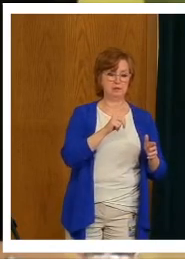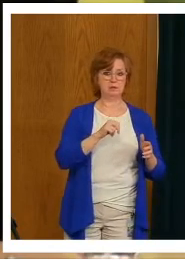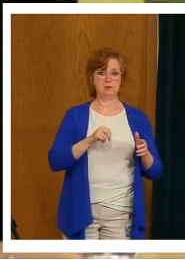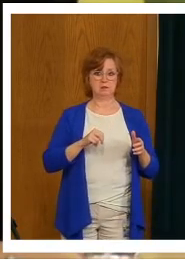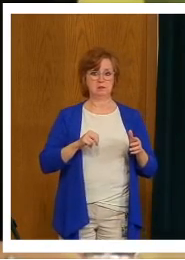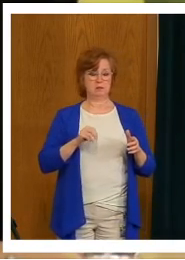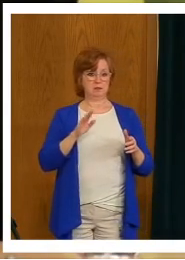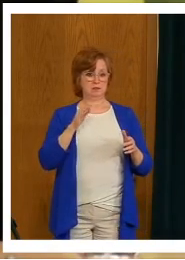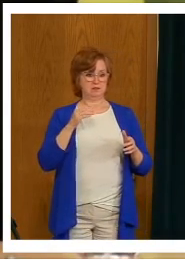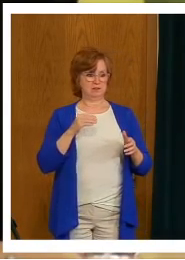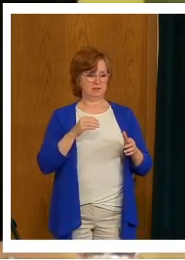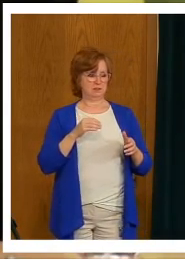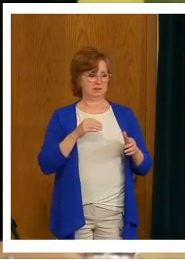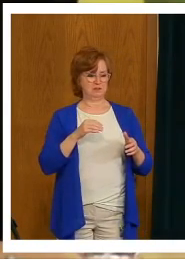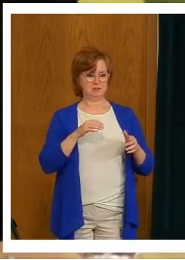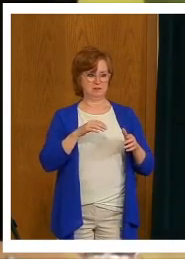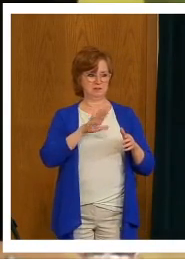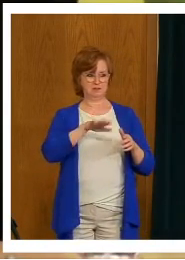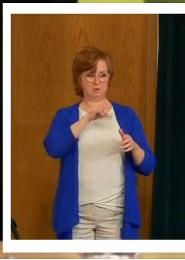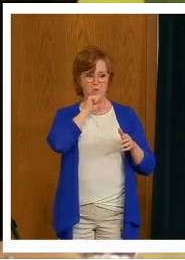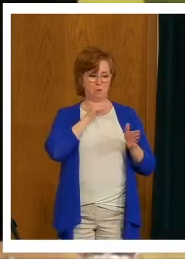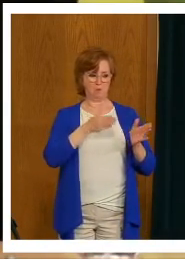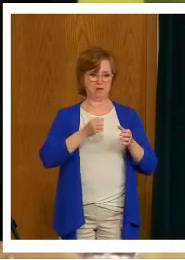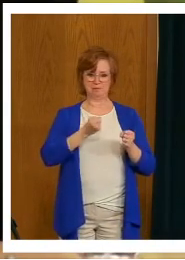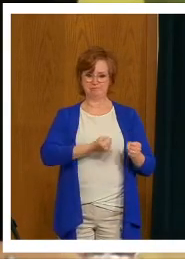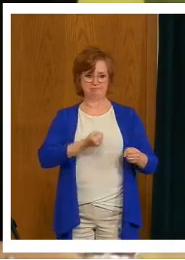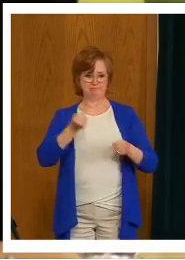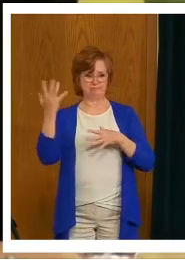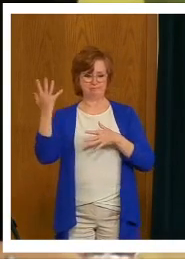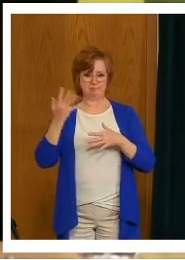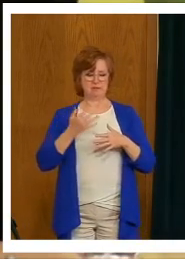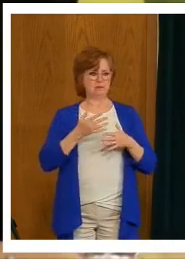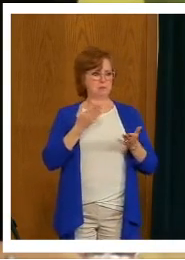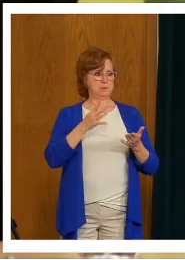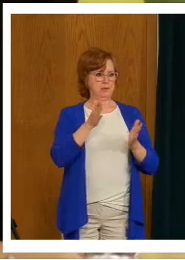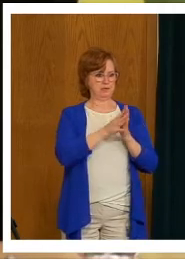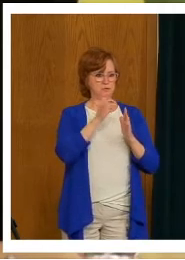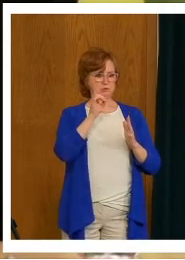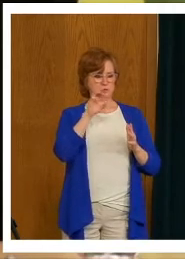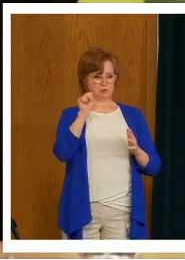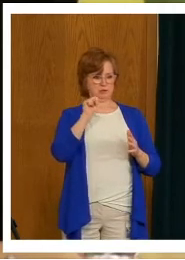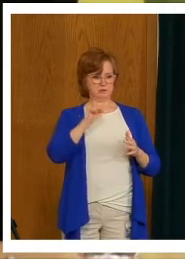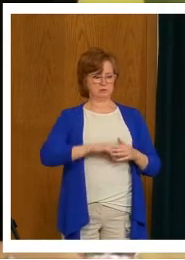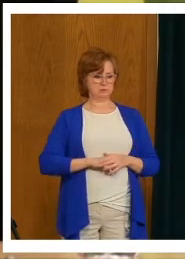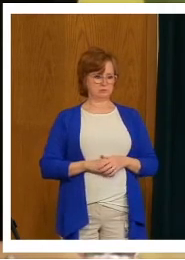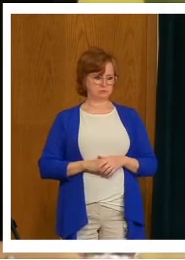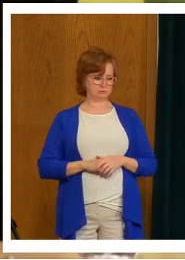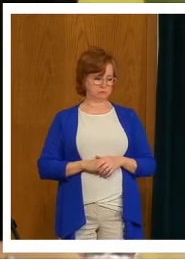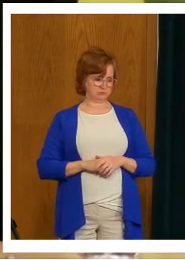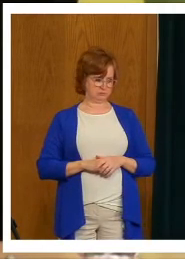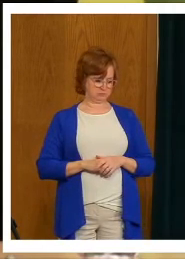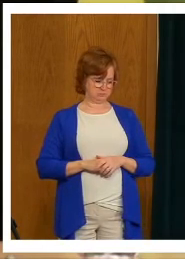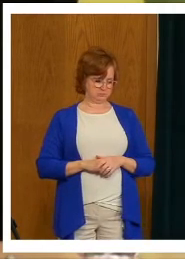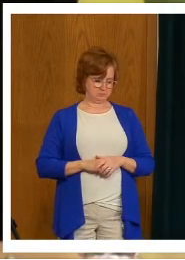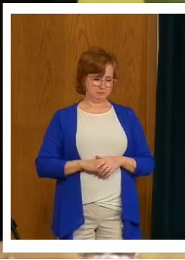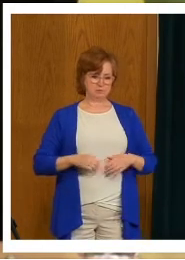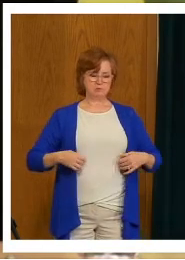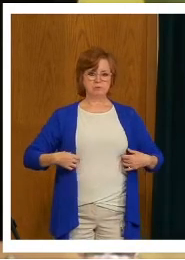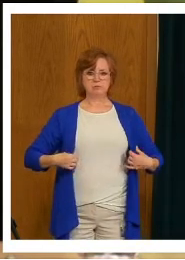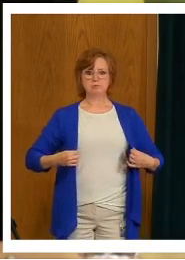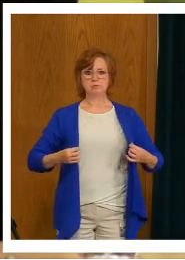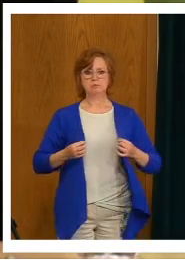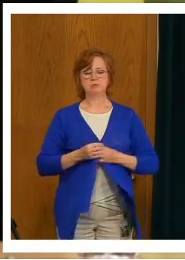effect? No. Dr. Shahab, you might have a comment on physical distancing. You may see physical